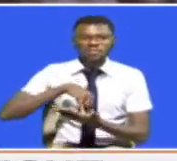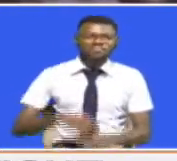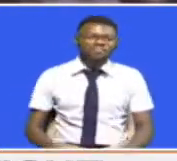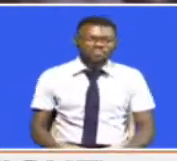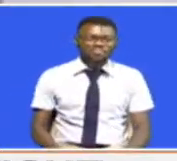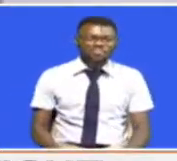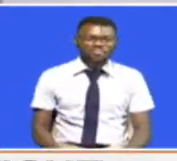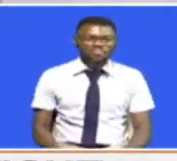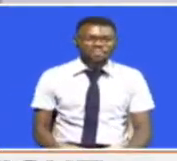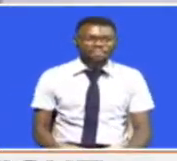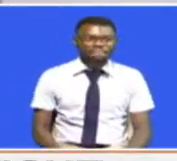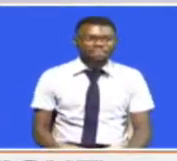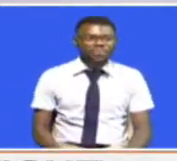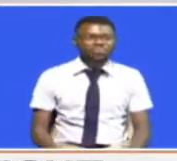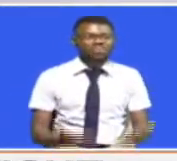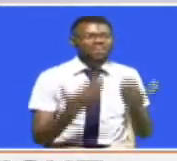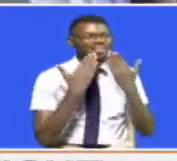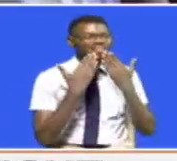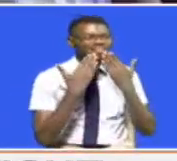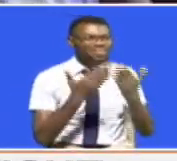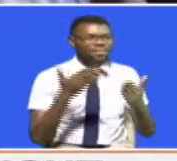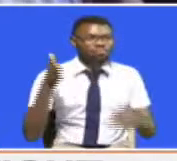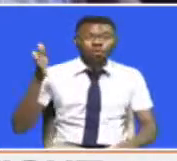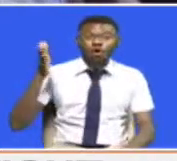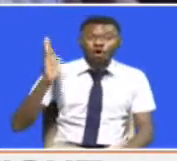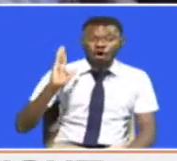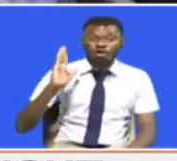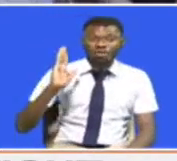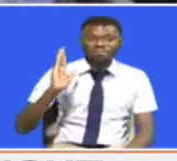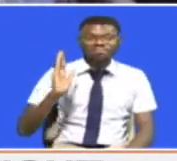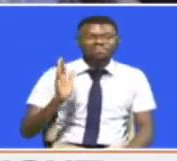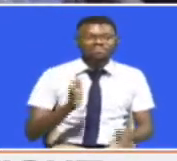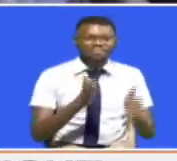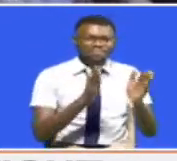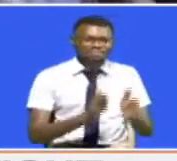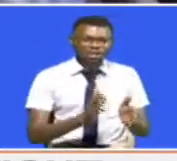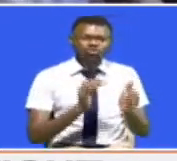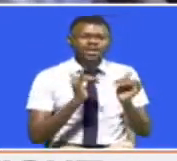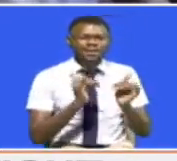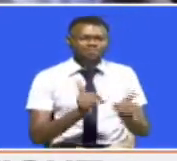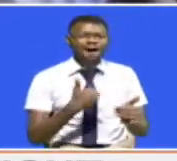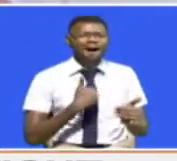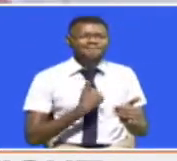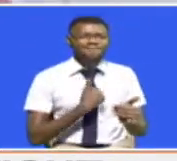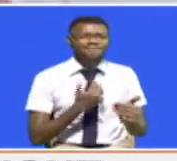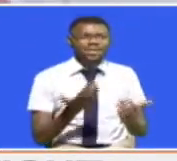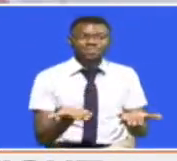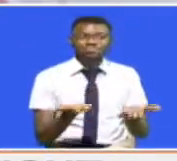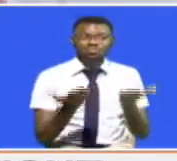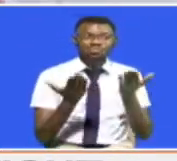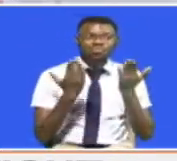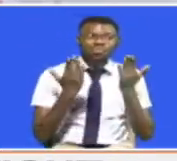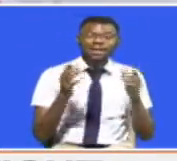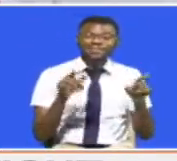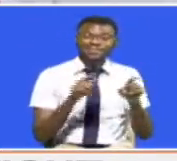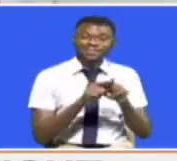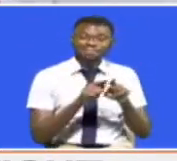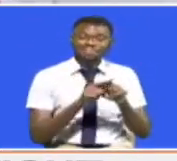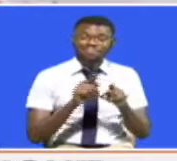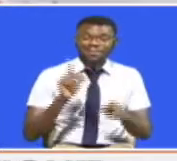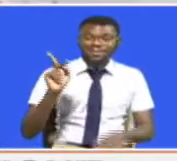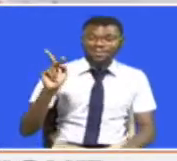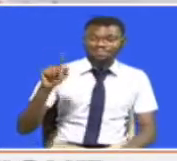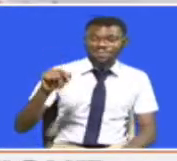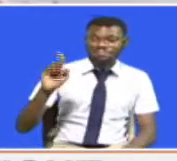is paramount. Nashukuru Mungu kwa kutuletea promoter mpya na sana sana pia kwa KPBC